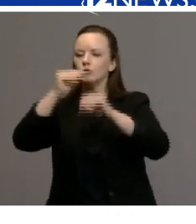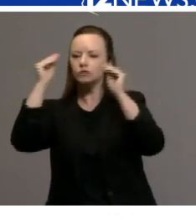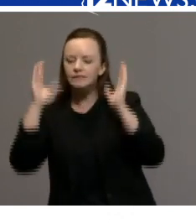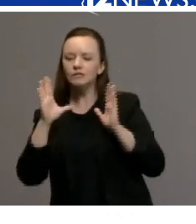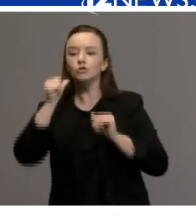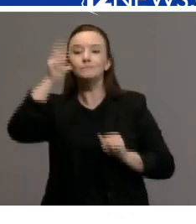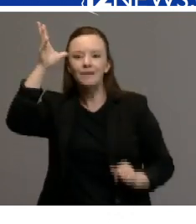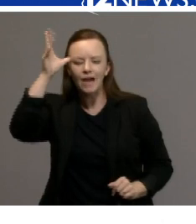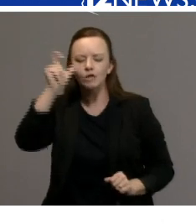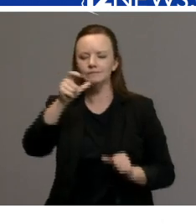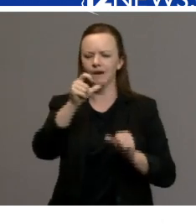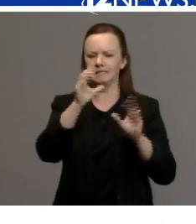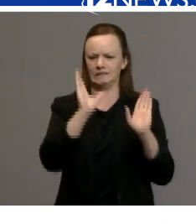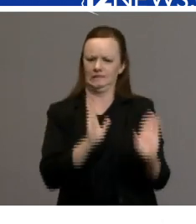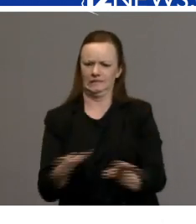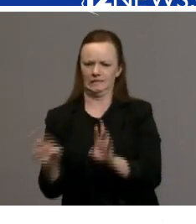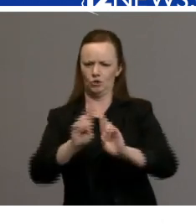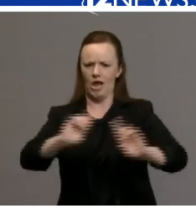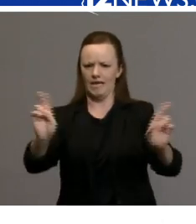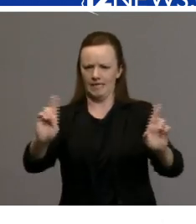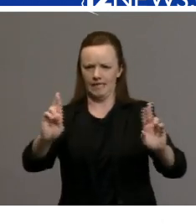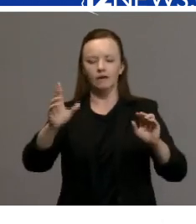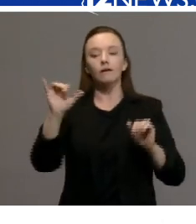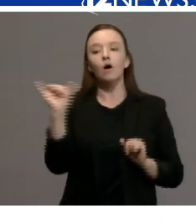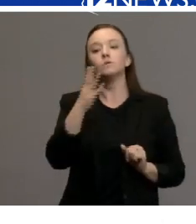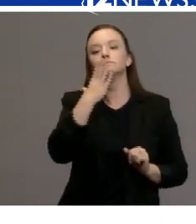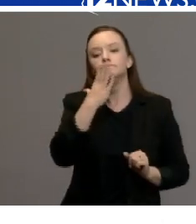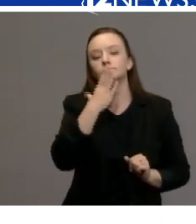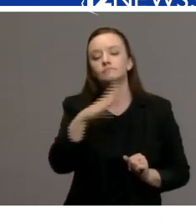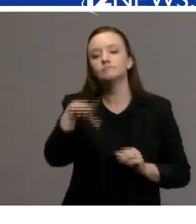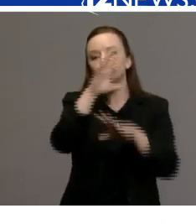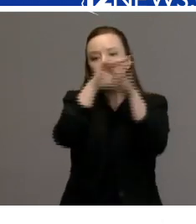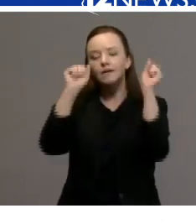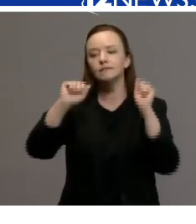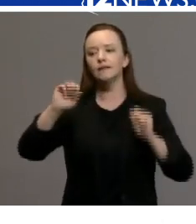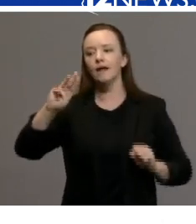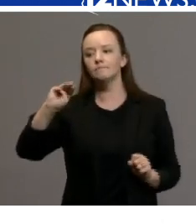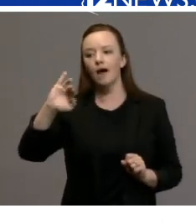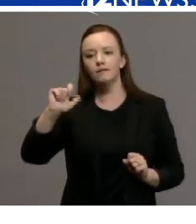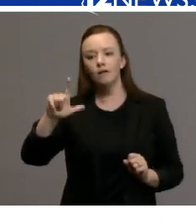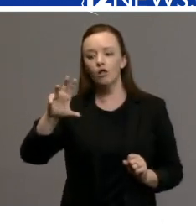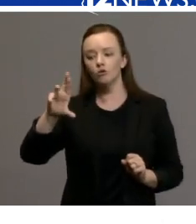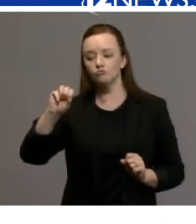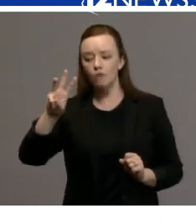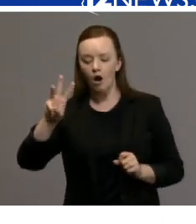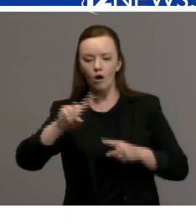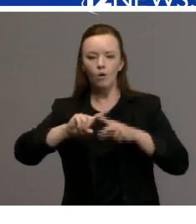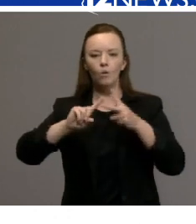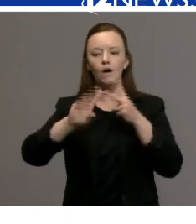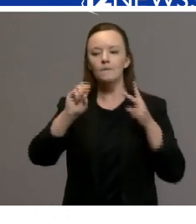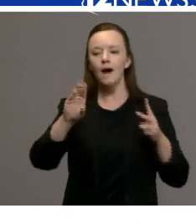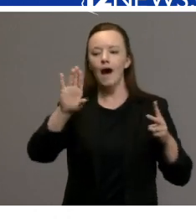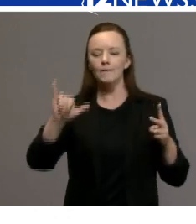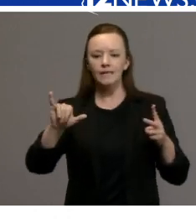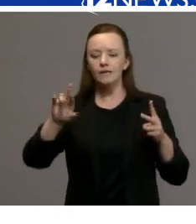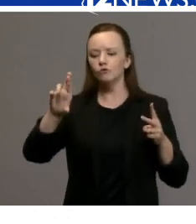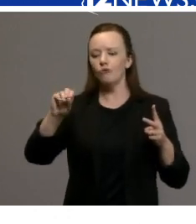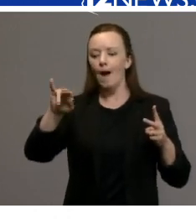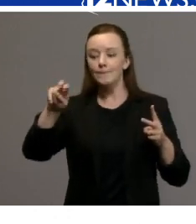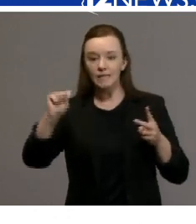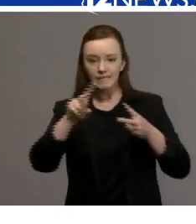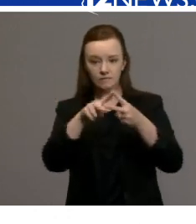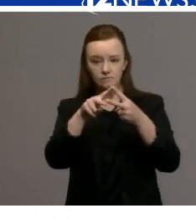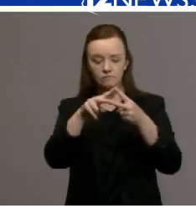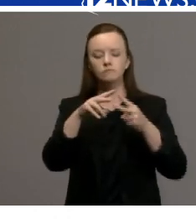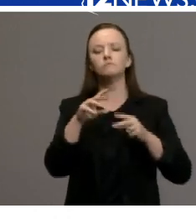President Michael Crow and President Bobby Robbins, who are talking about kids, college kids returning to the